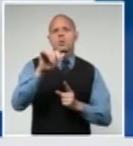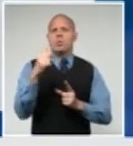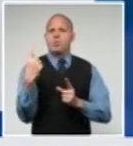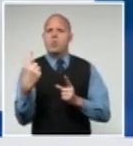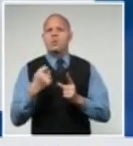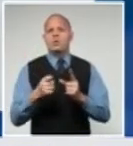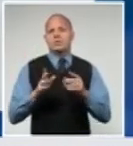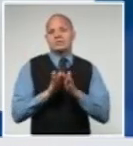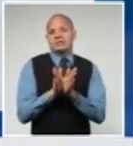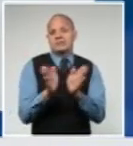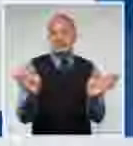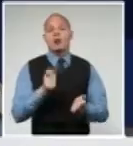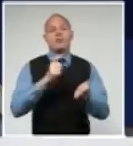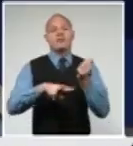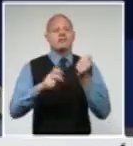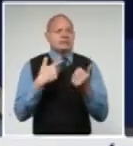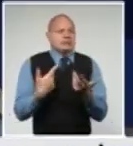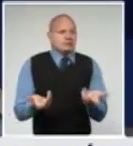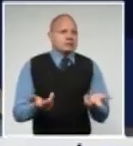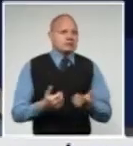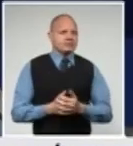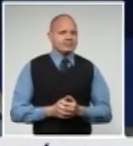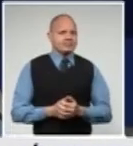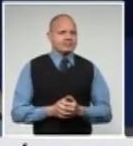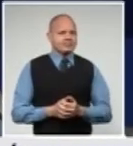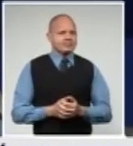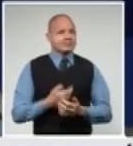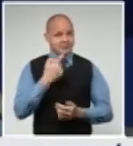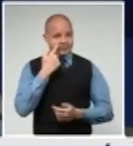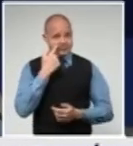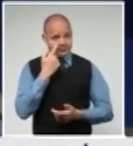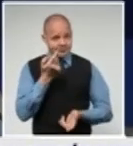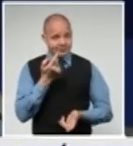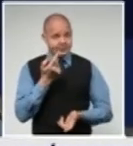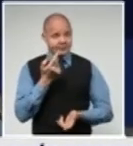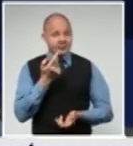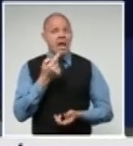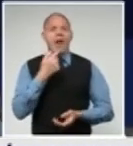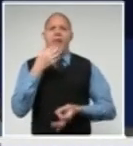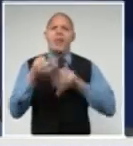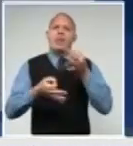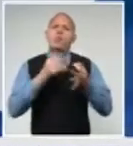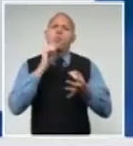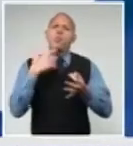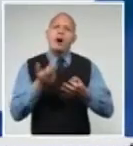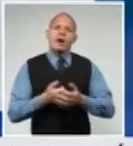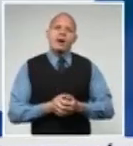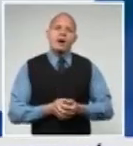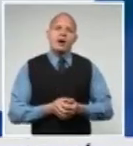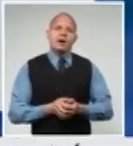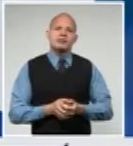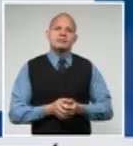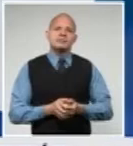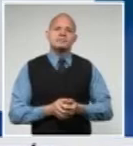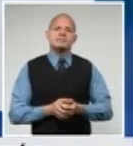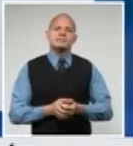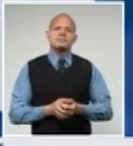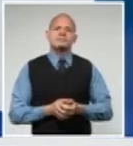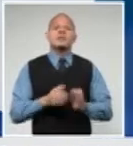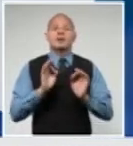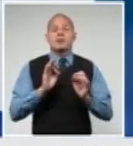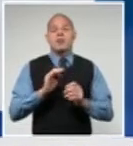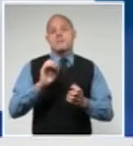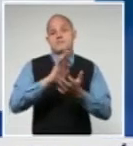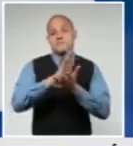Miguel del Padrón. The diagnosed patient from Matanzas belongs to the municipality of